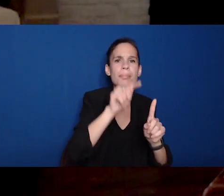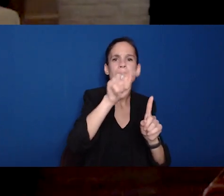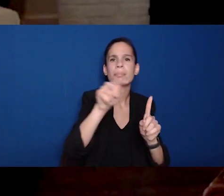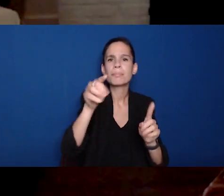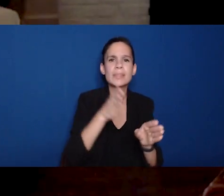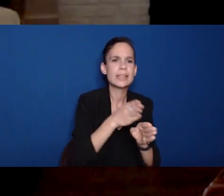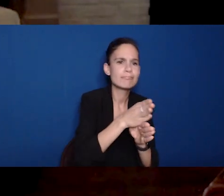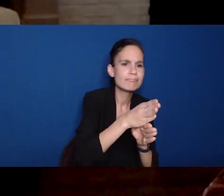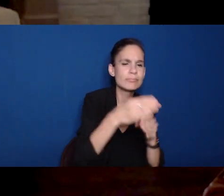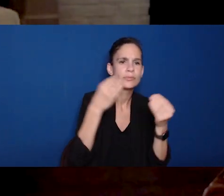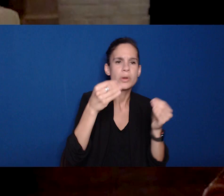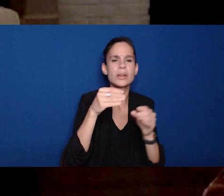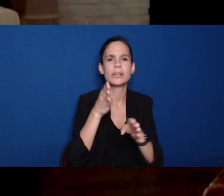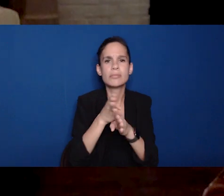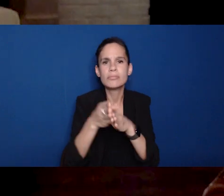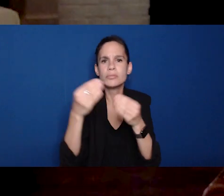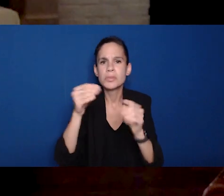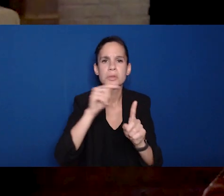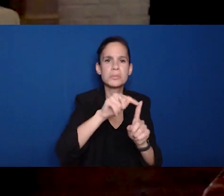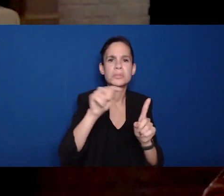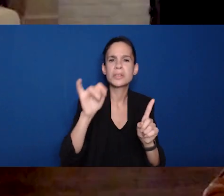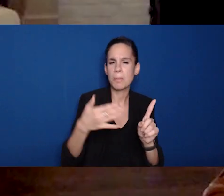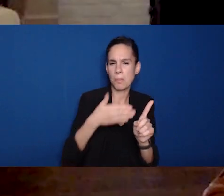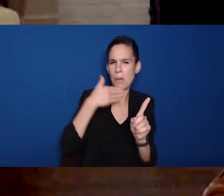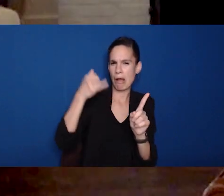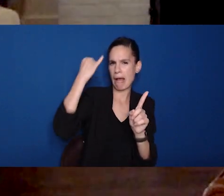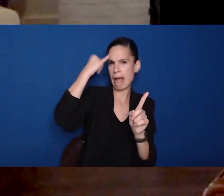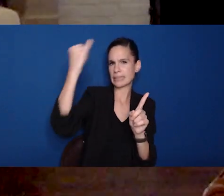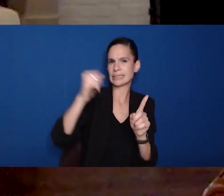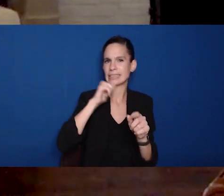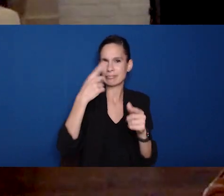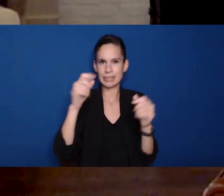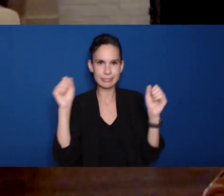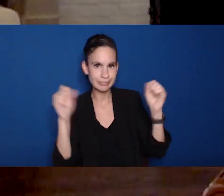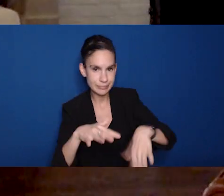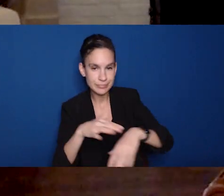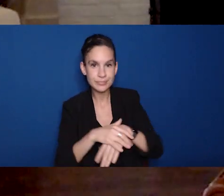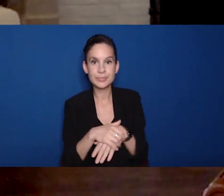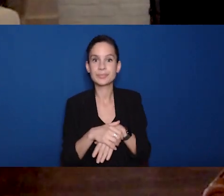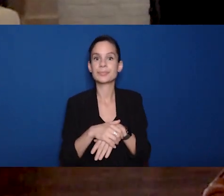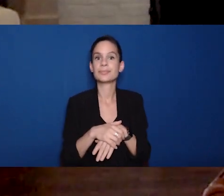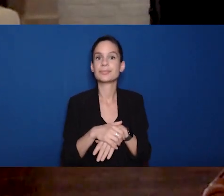have specific goods, then you limit the amount of exposure. What is one triumph that